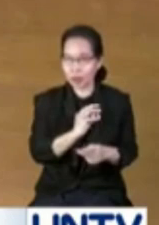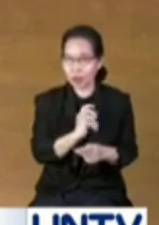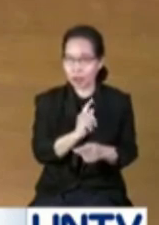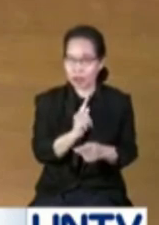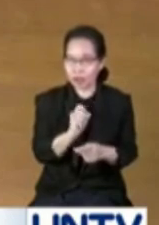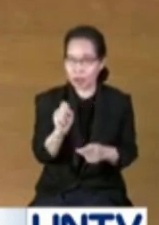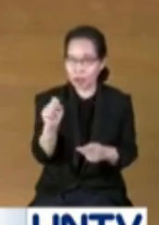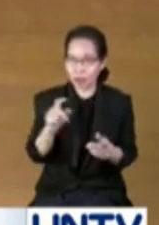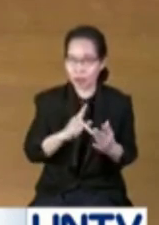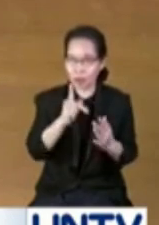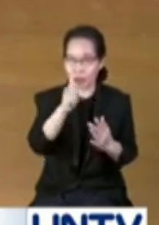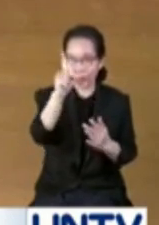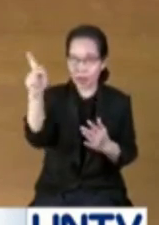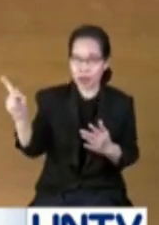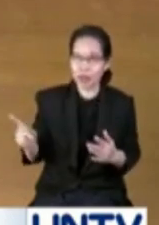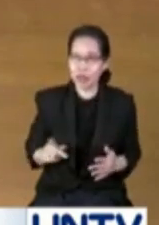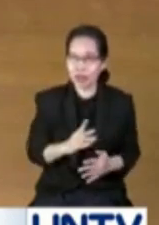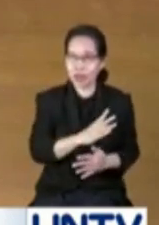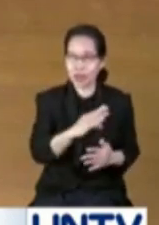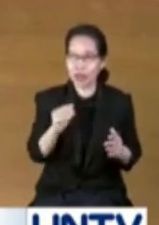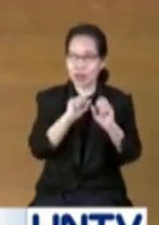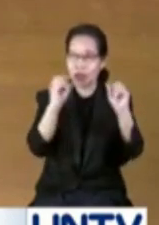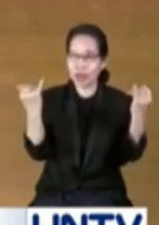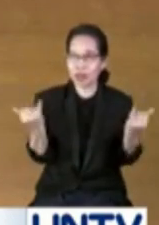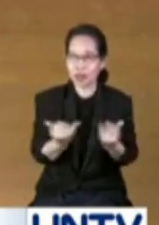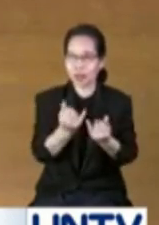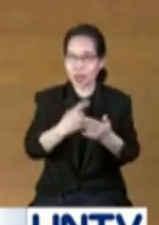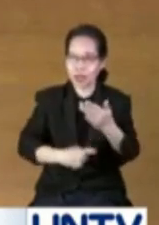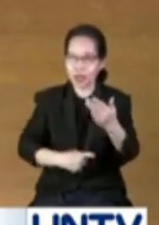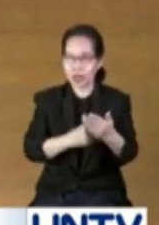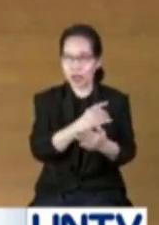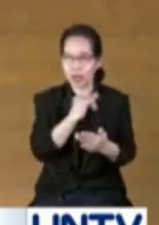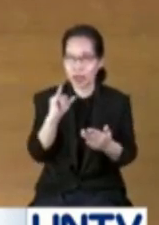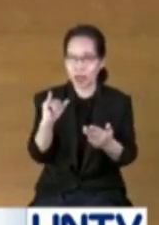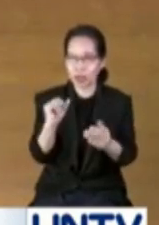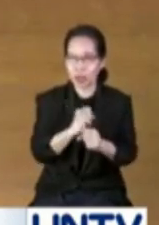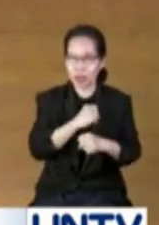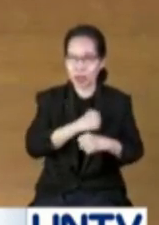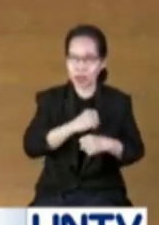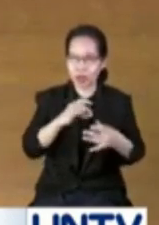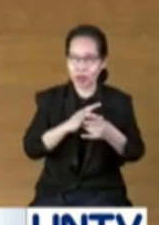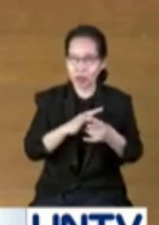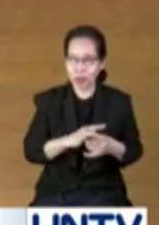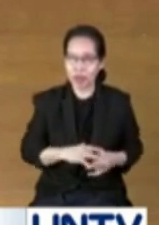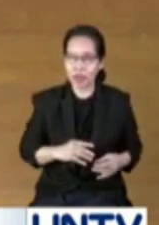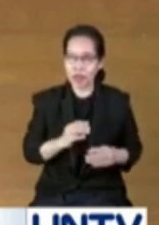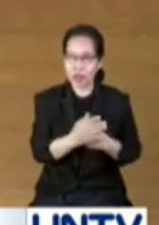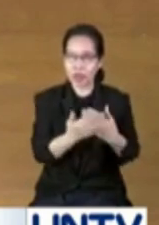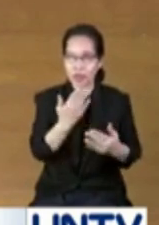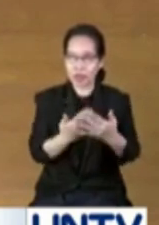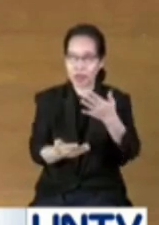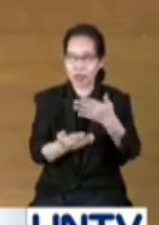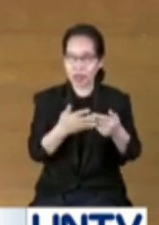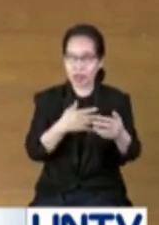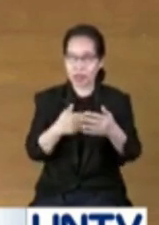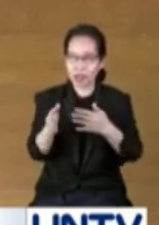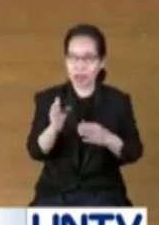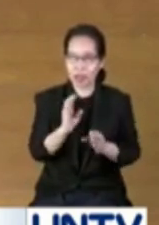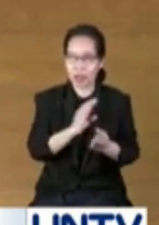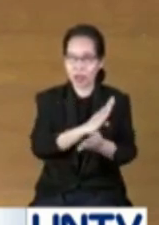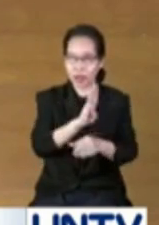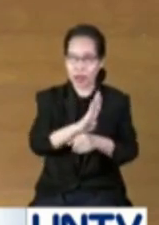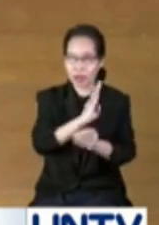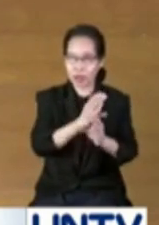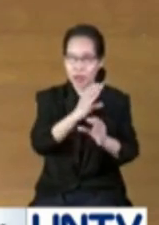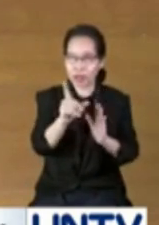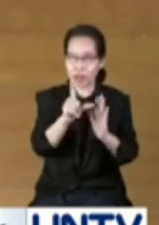and rationalized system of taxation is a component of the ease of doing business. The CREATE law has made our corporate